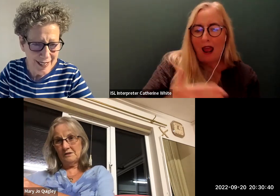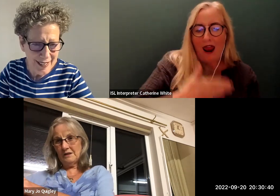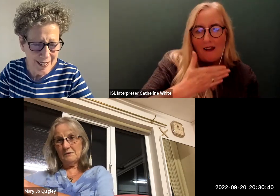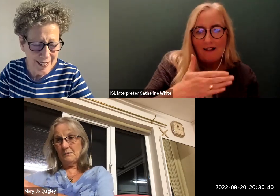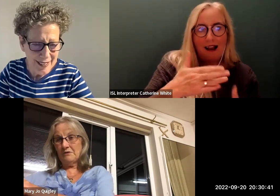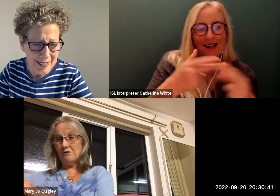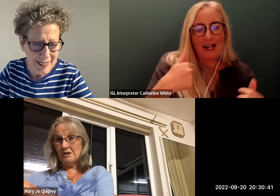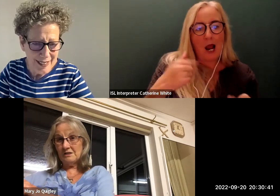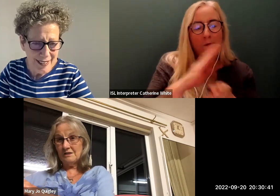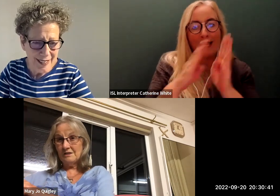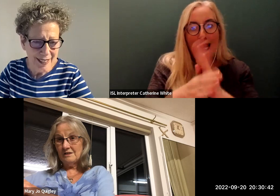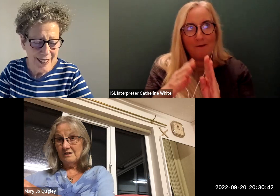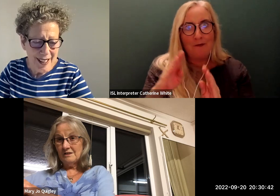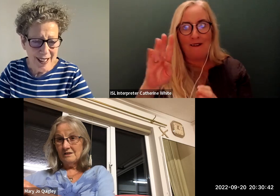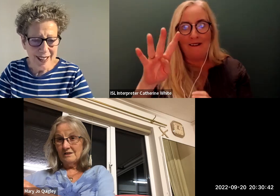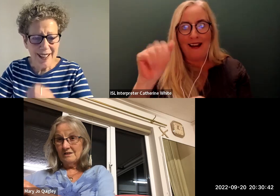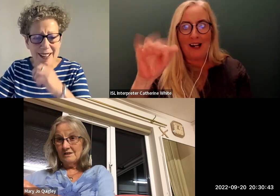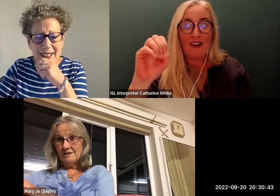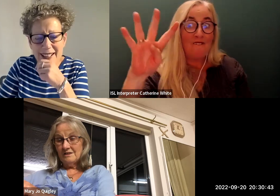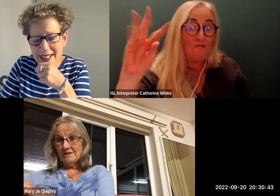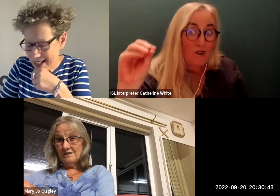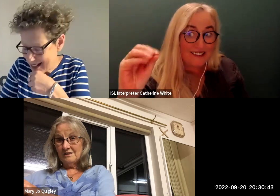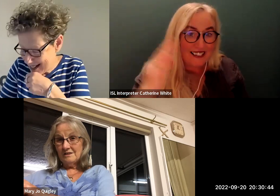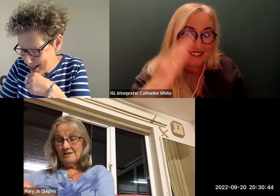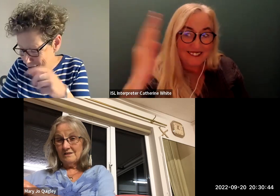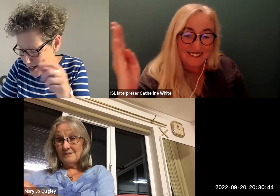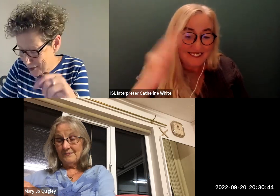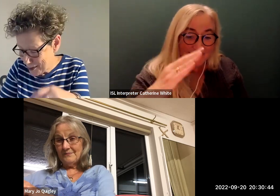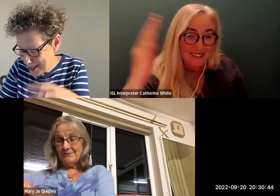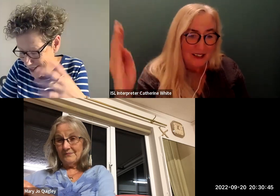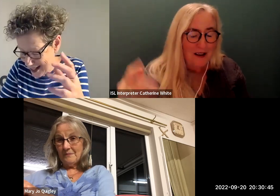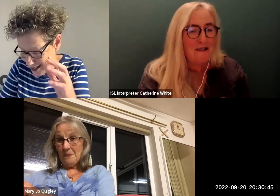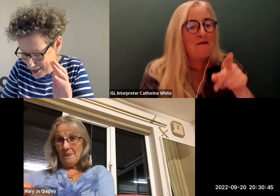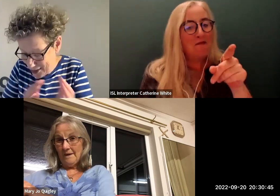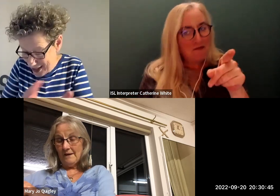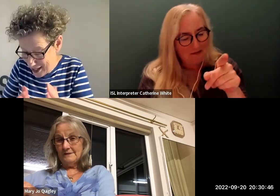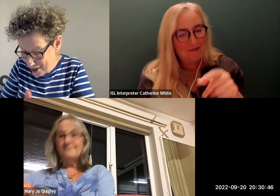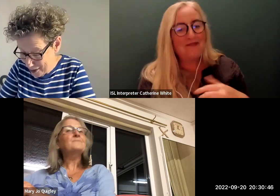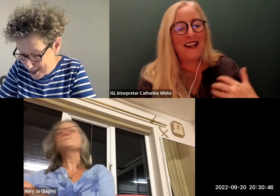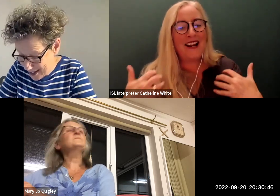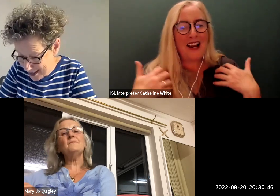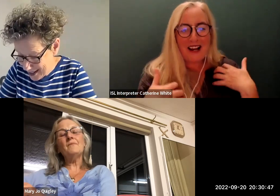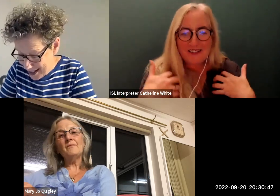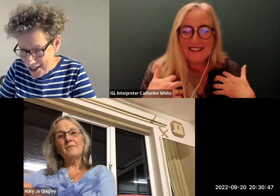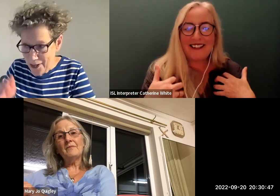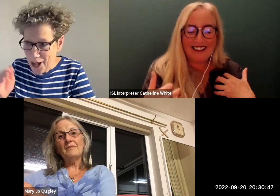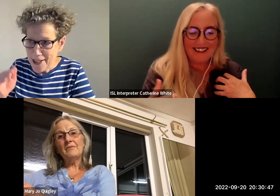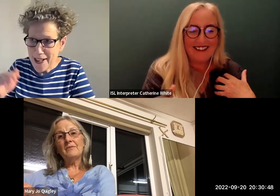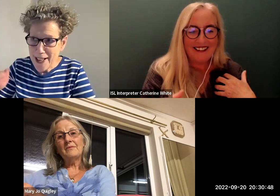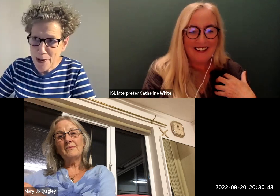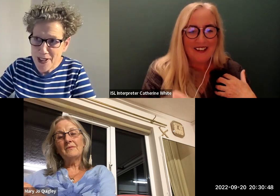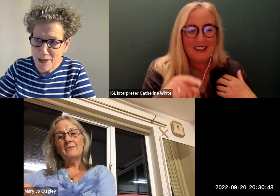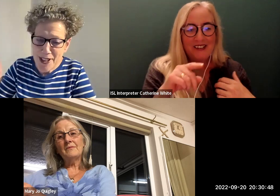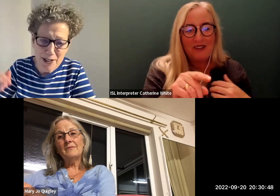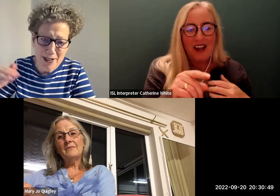adulthood, until I was in my 40s. And it's interesting for me to hear you referencing